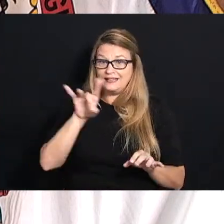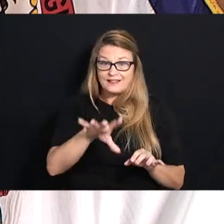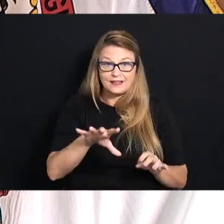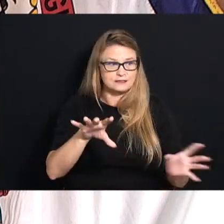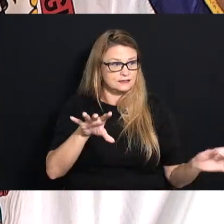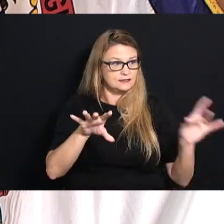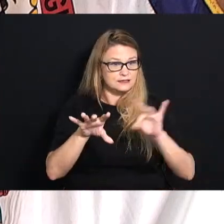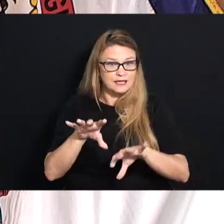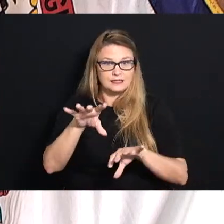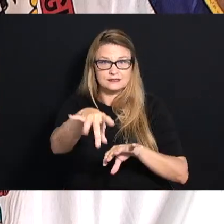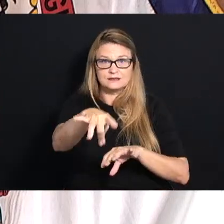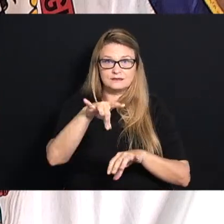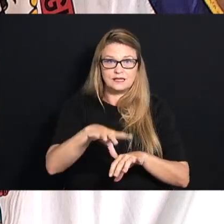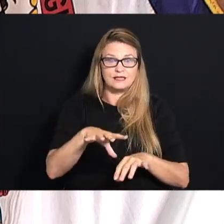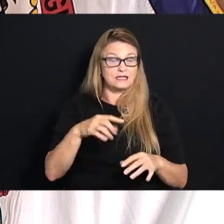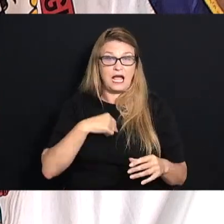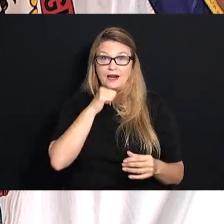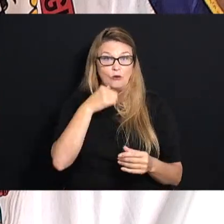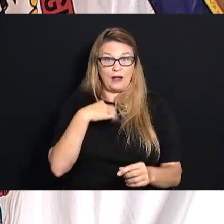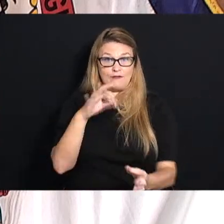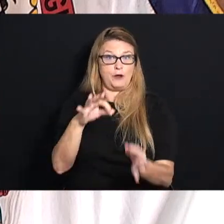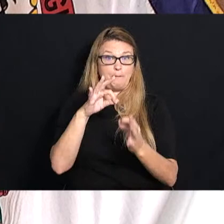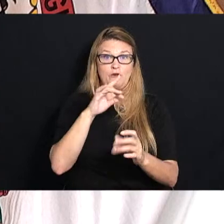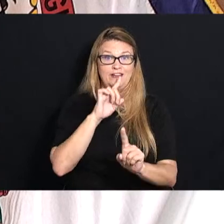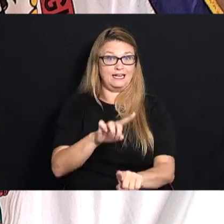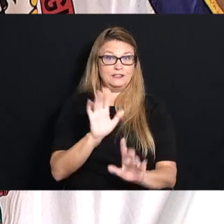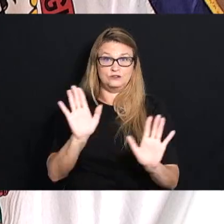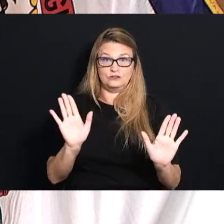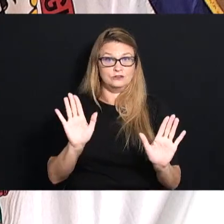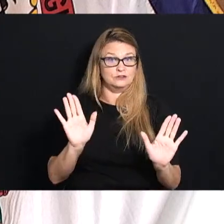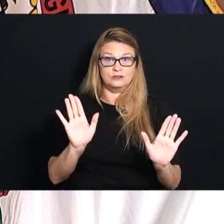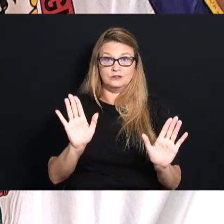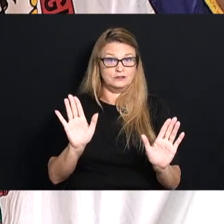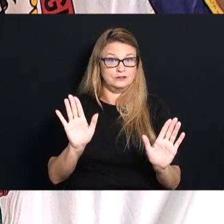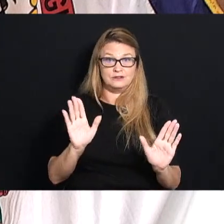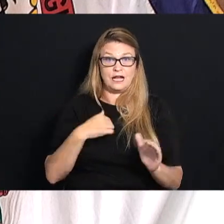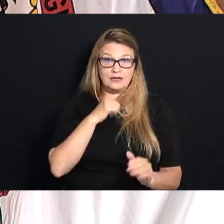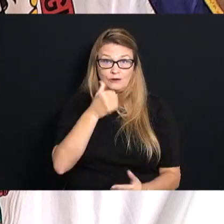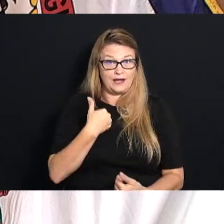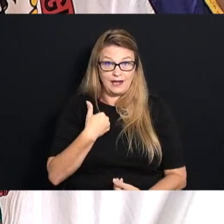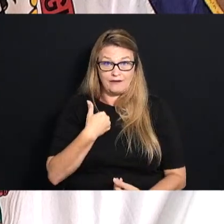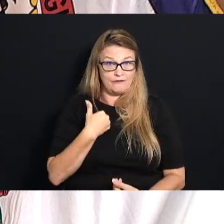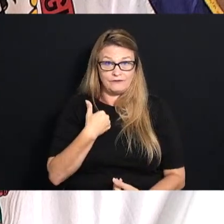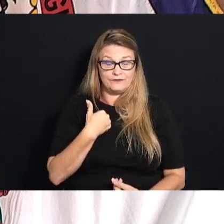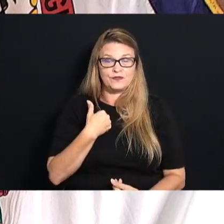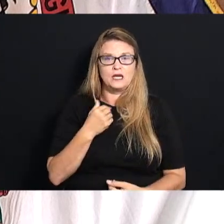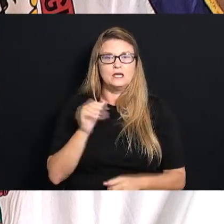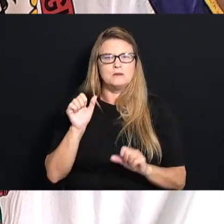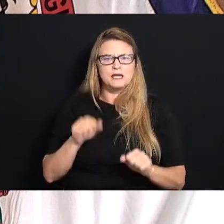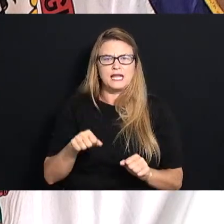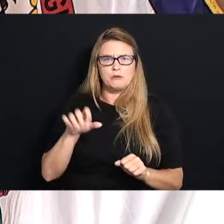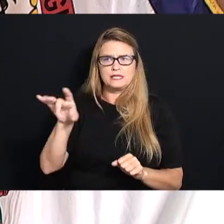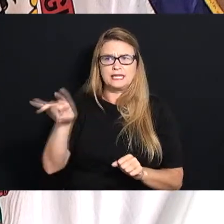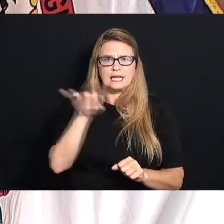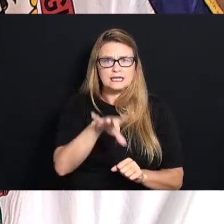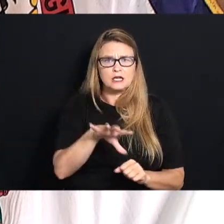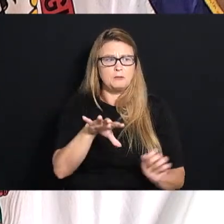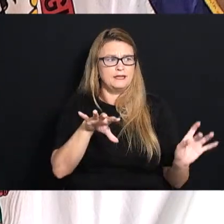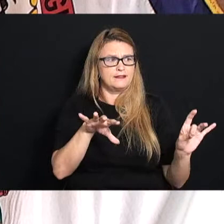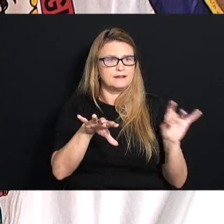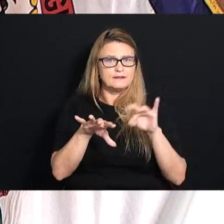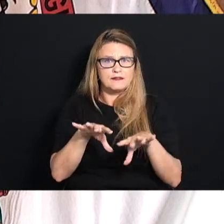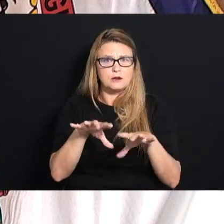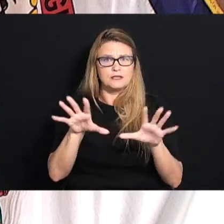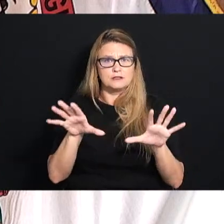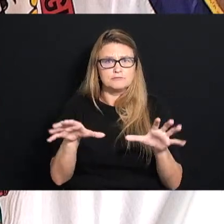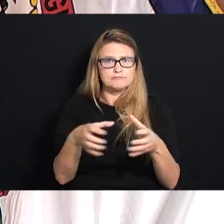this? I don't have the perfect answers. No way on earth do I have the perfect answers. But can we take a little bit of this, a little bit of this, a little bit of this, and